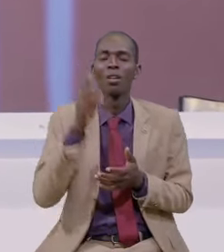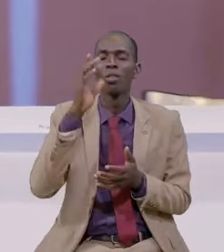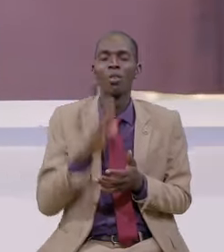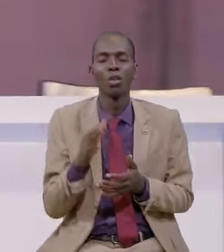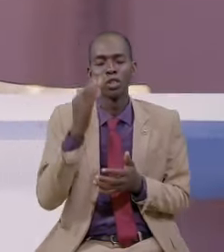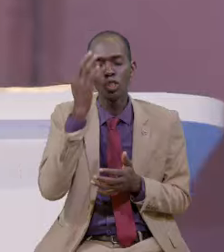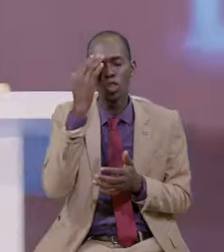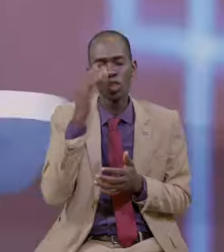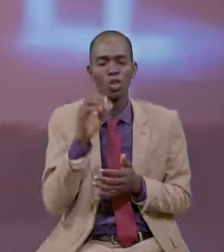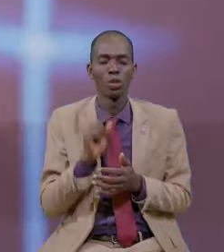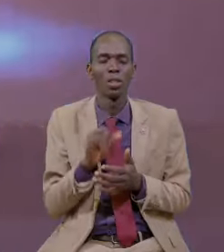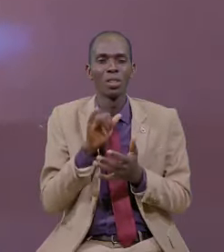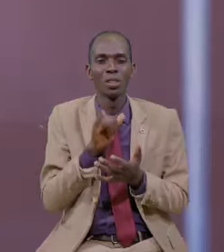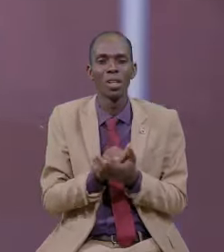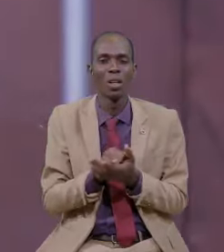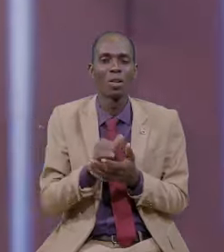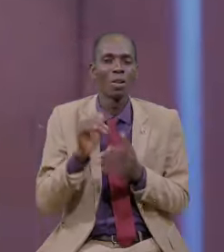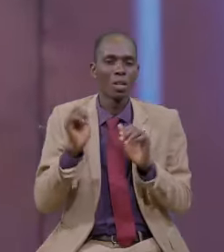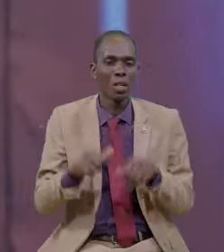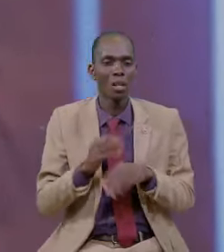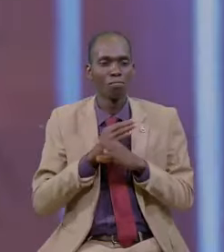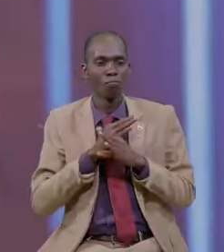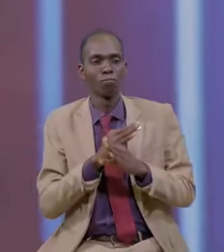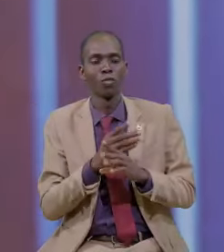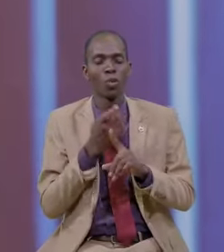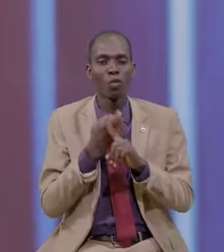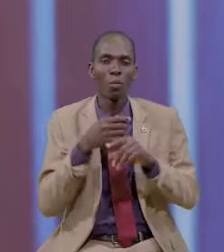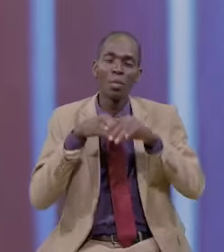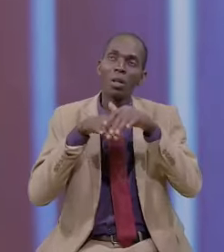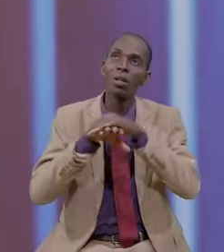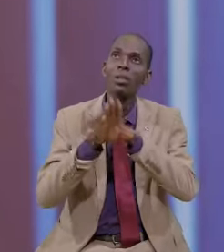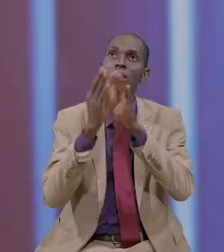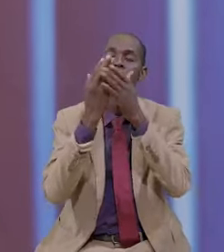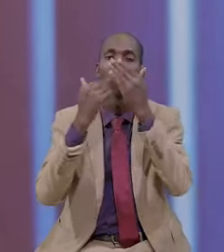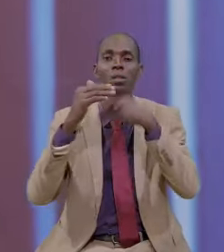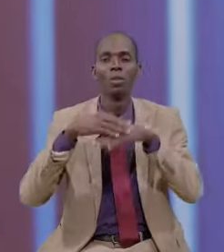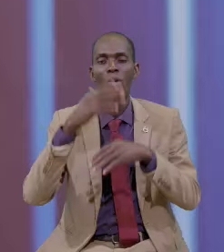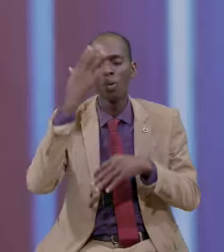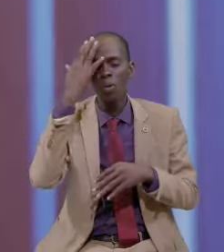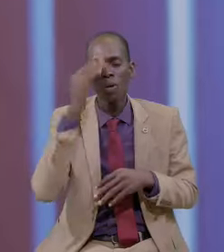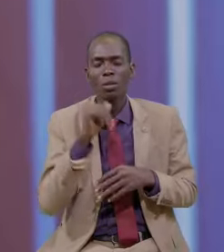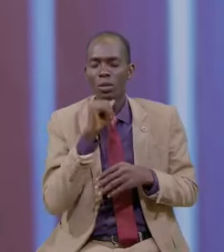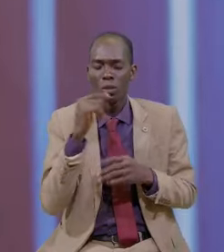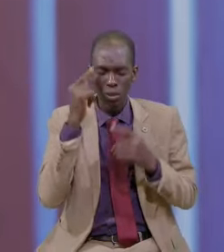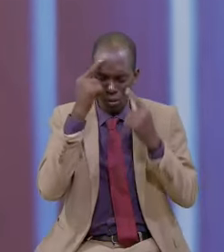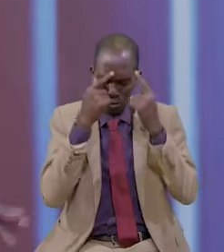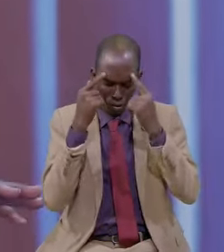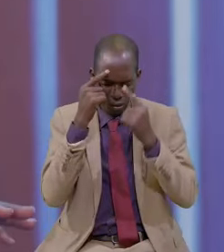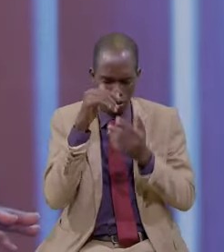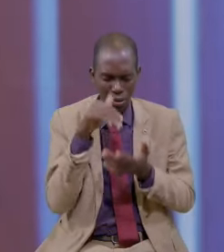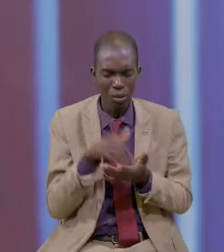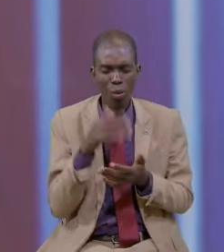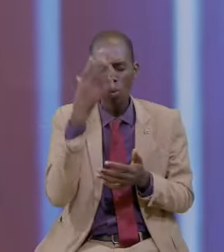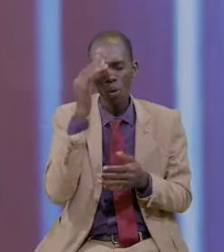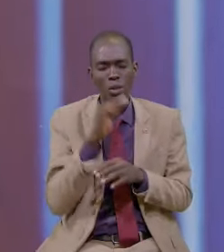that would hinder you from getting to heaven? Why don't we rethink? And why don't we kind